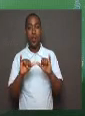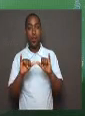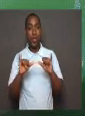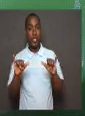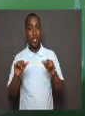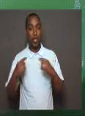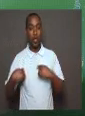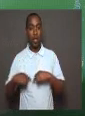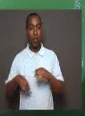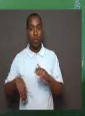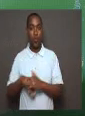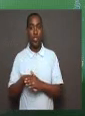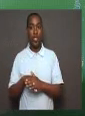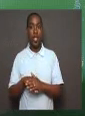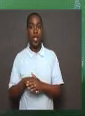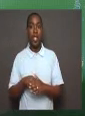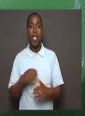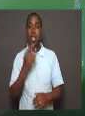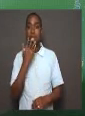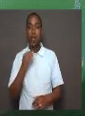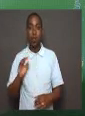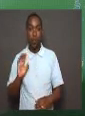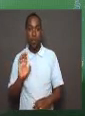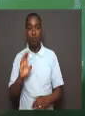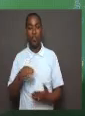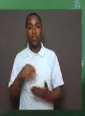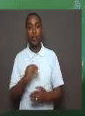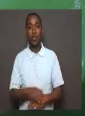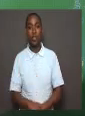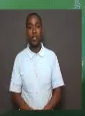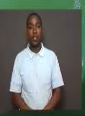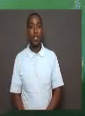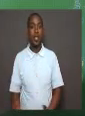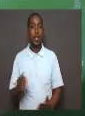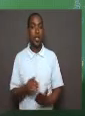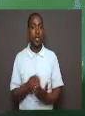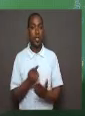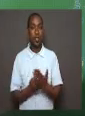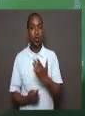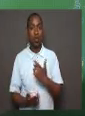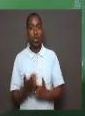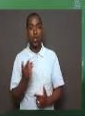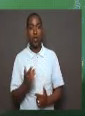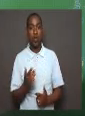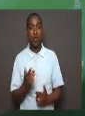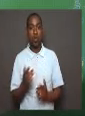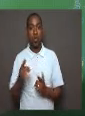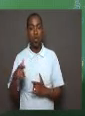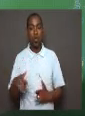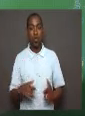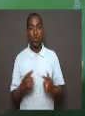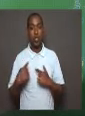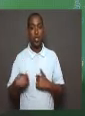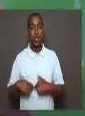rate and blood pressure. We discussed some ways in which pulse rate